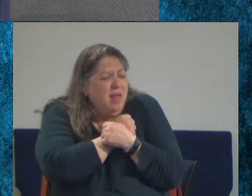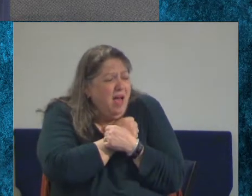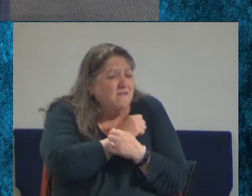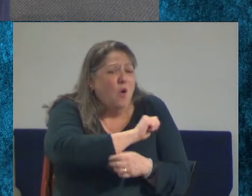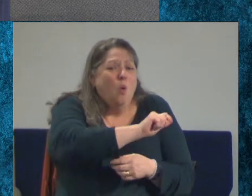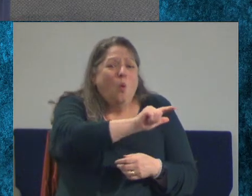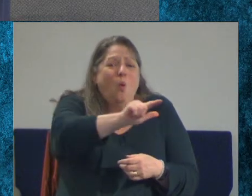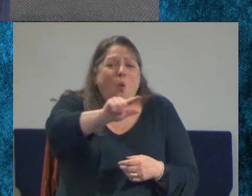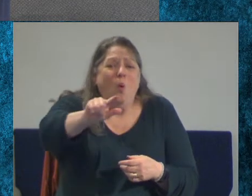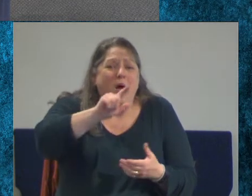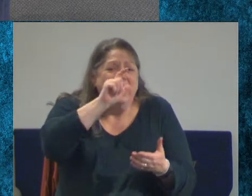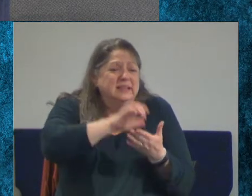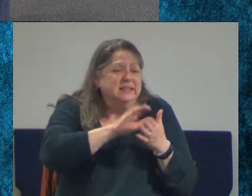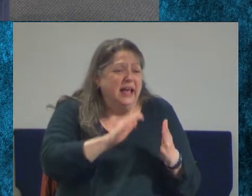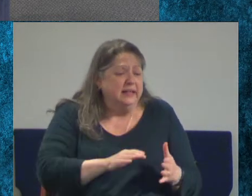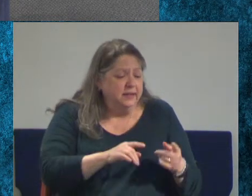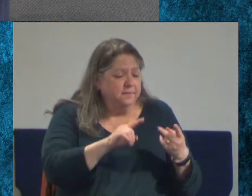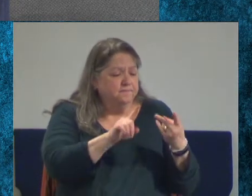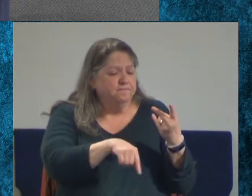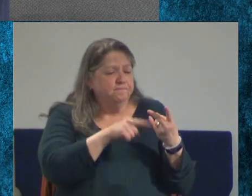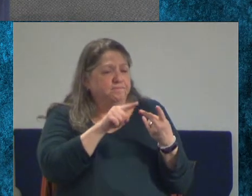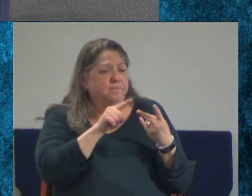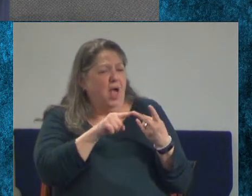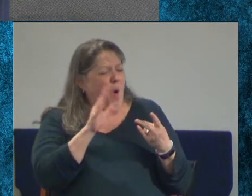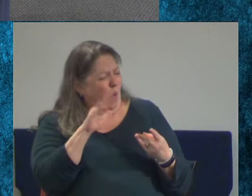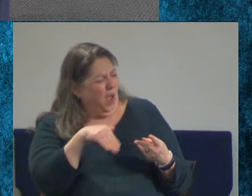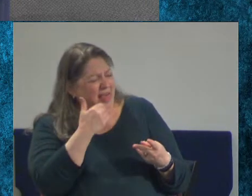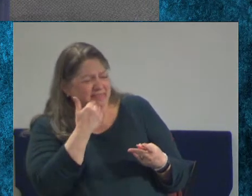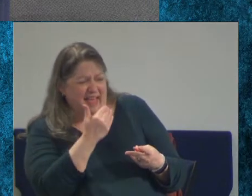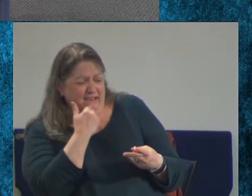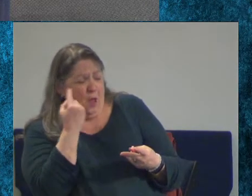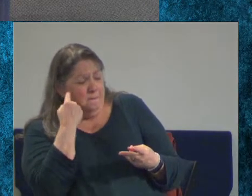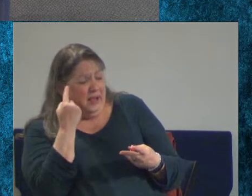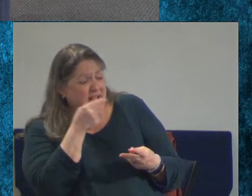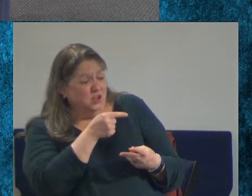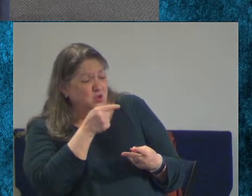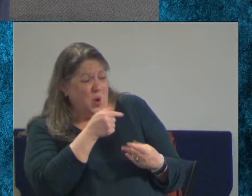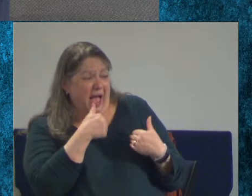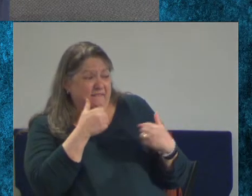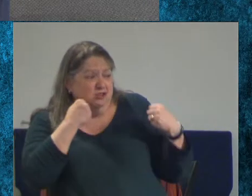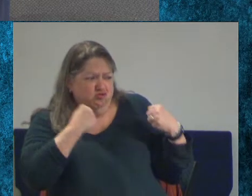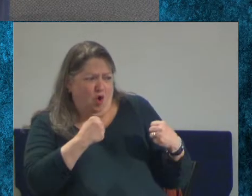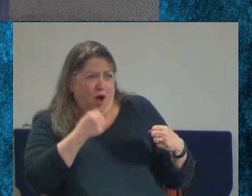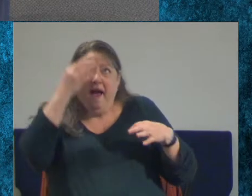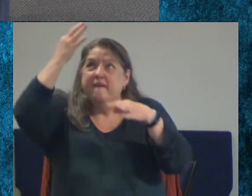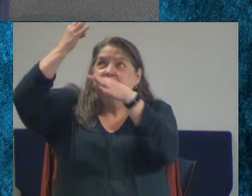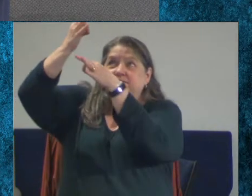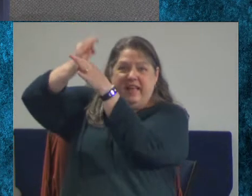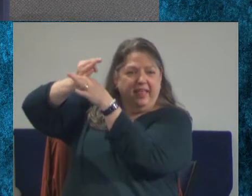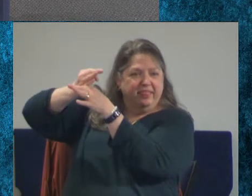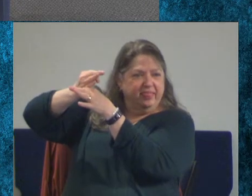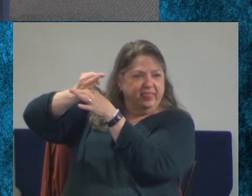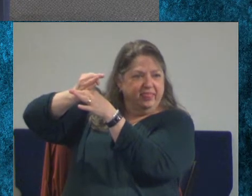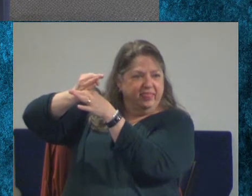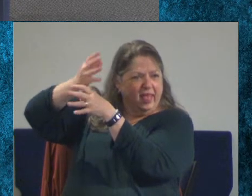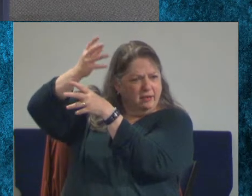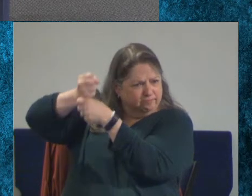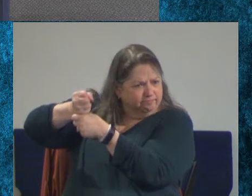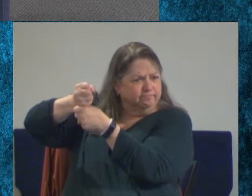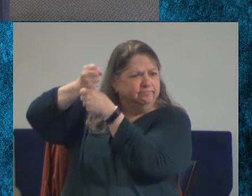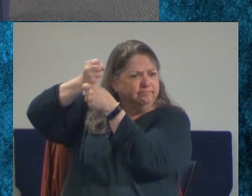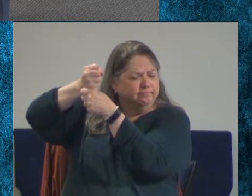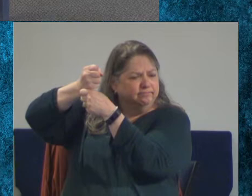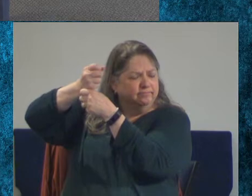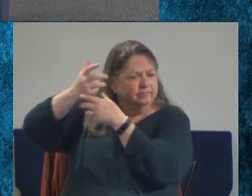thankful because I hear of the faith that you have toward the Lord Jesus. He says, I'm thankful because you love